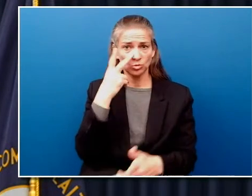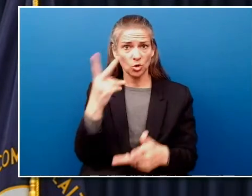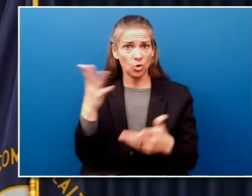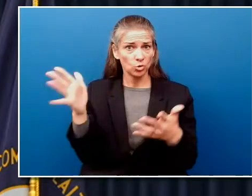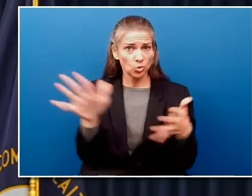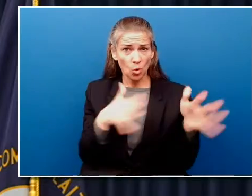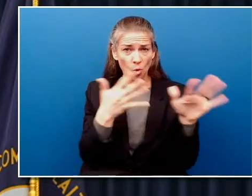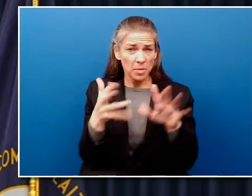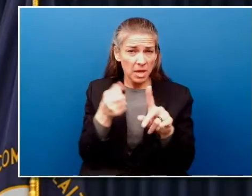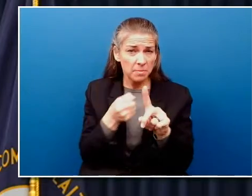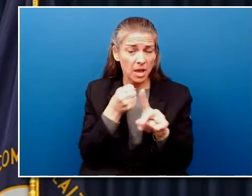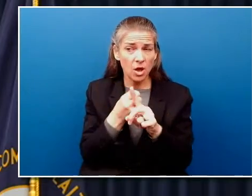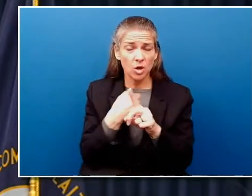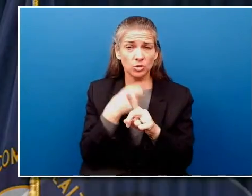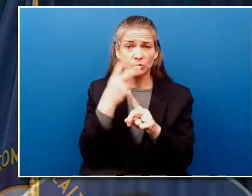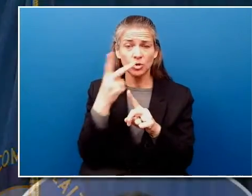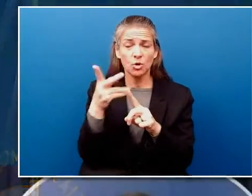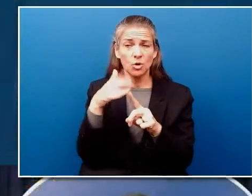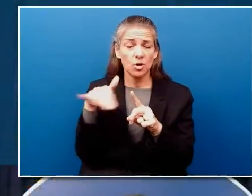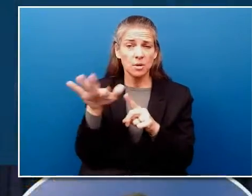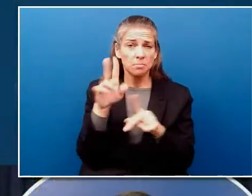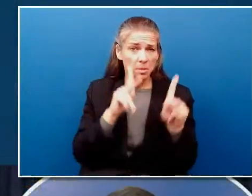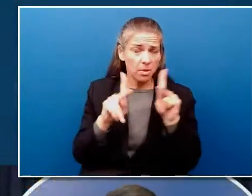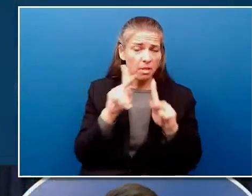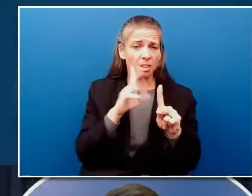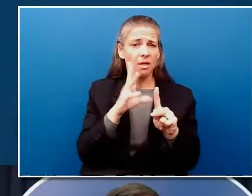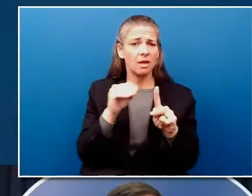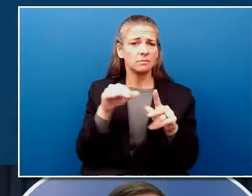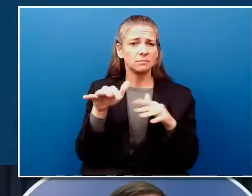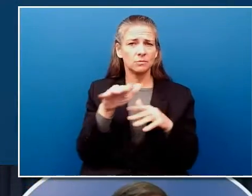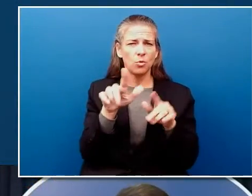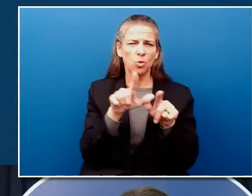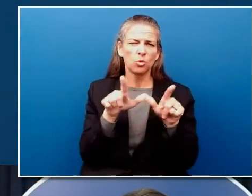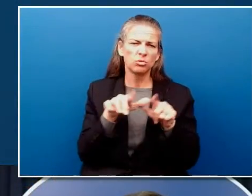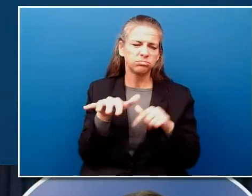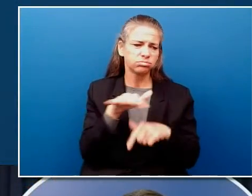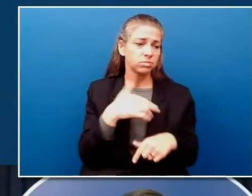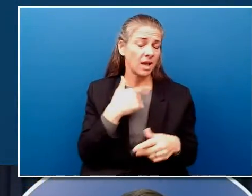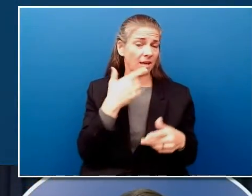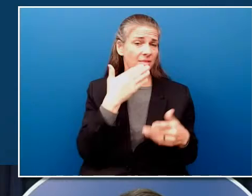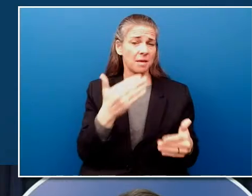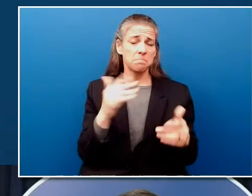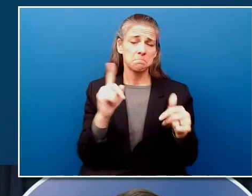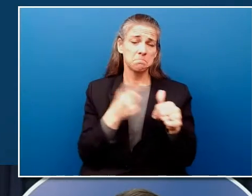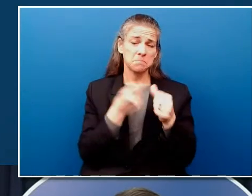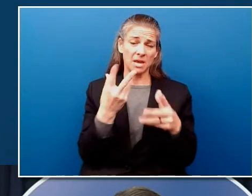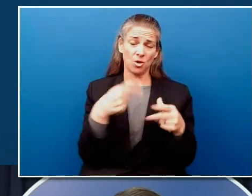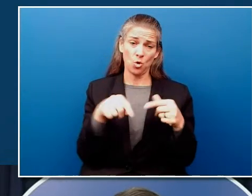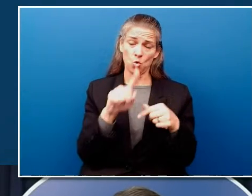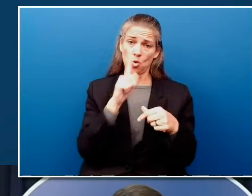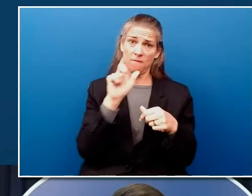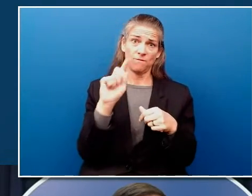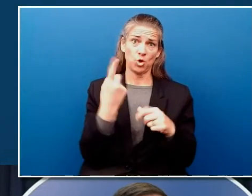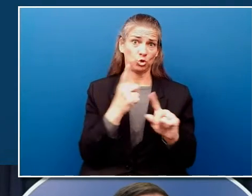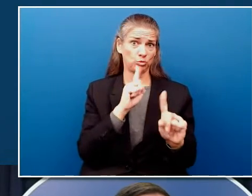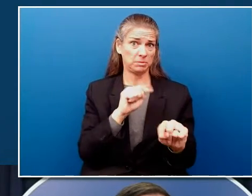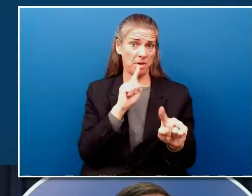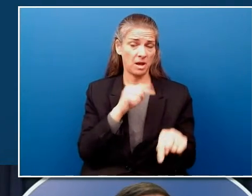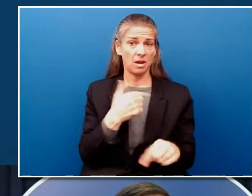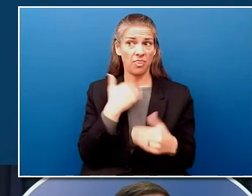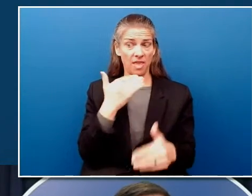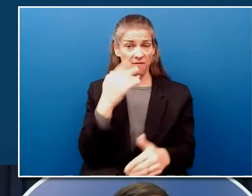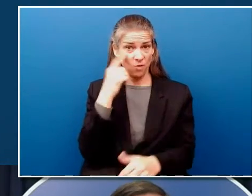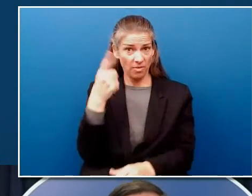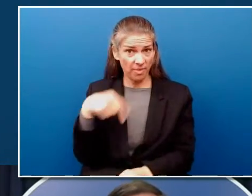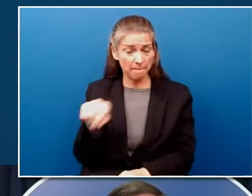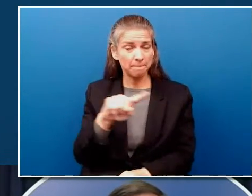officials and families that have been impacted. I got the chance to thank many of our first responders. We're so grateful for them and our